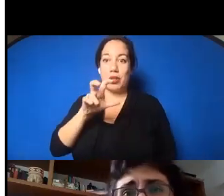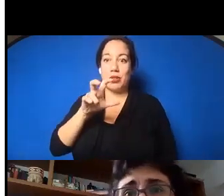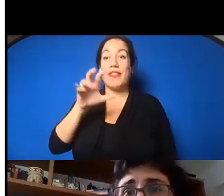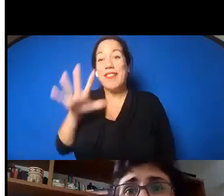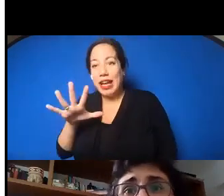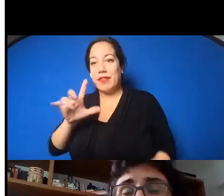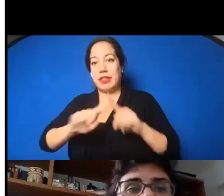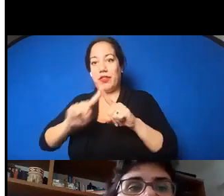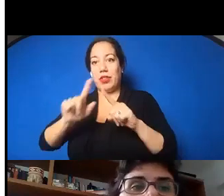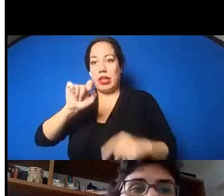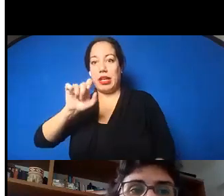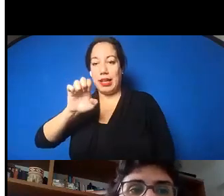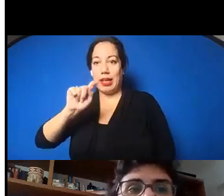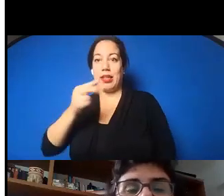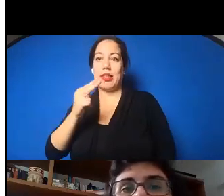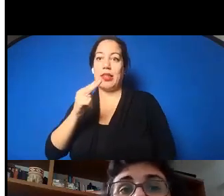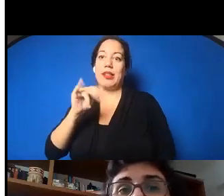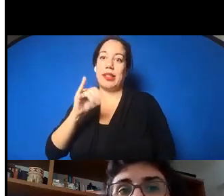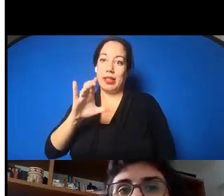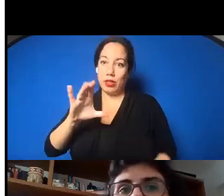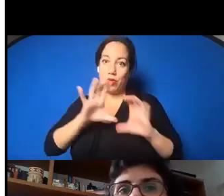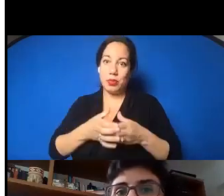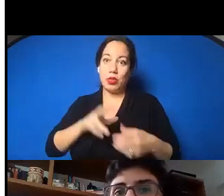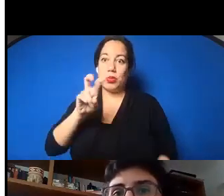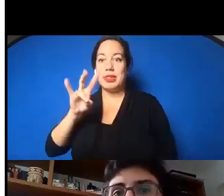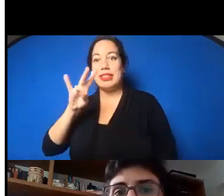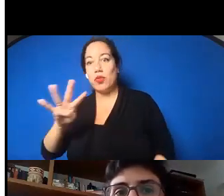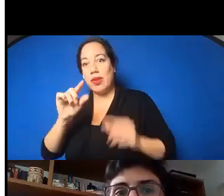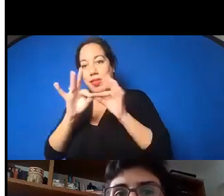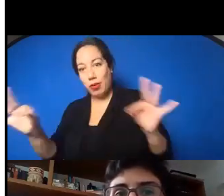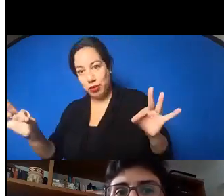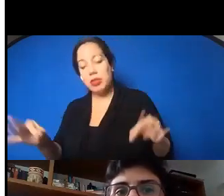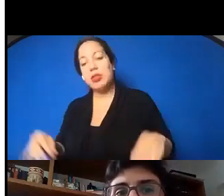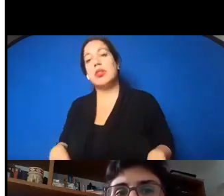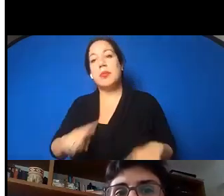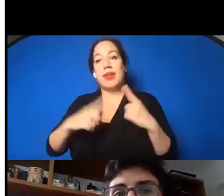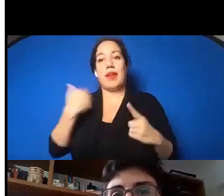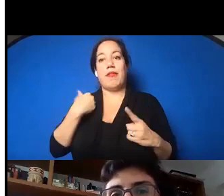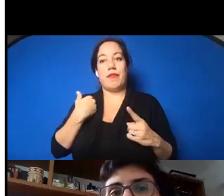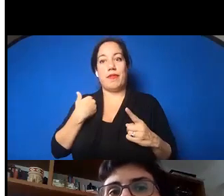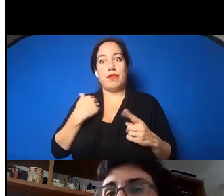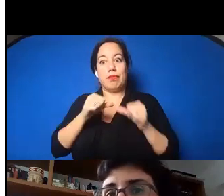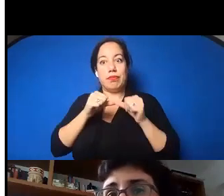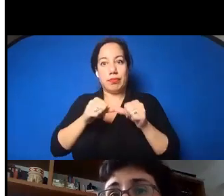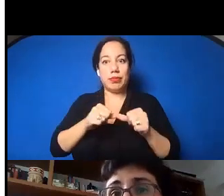groups and 274 languages. But we have a very persistent health